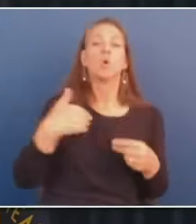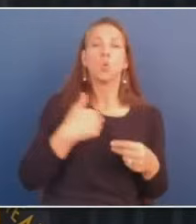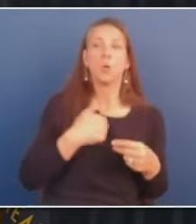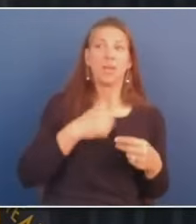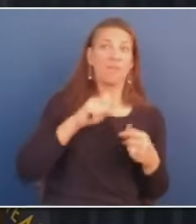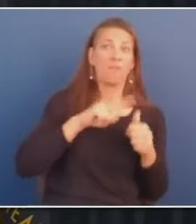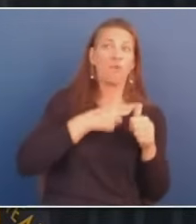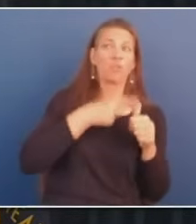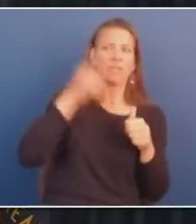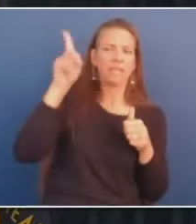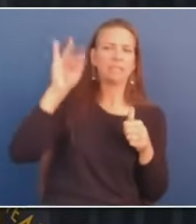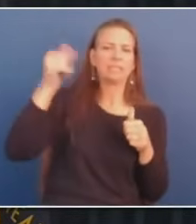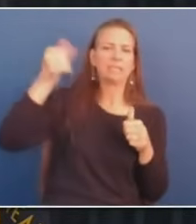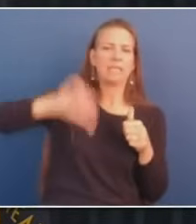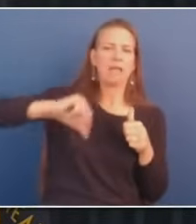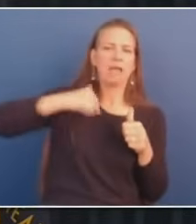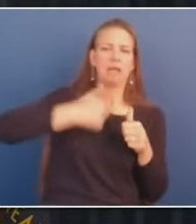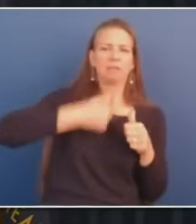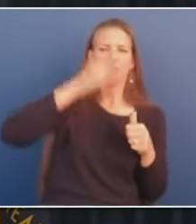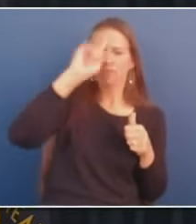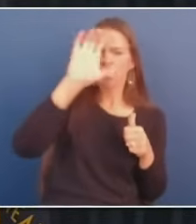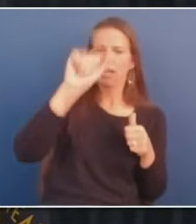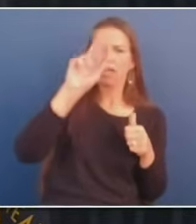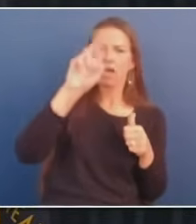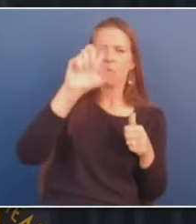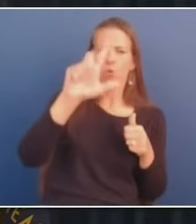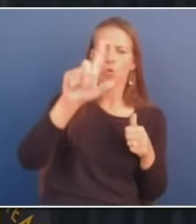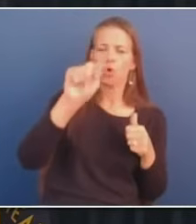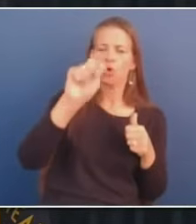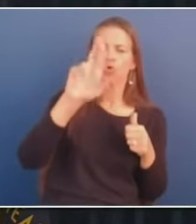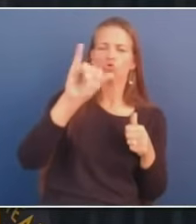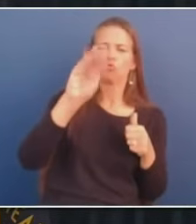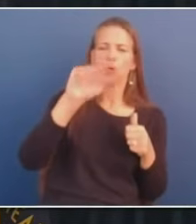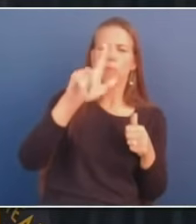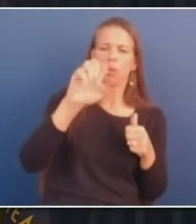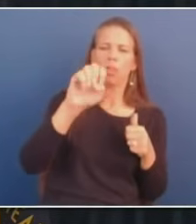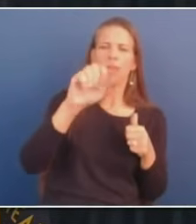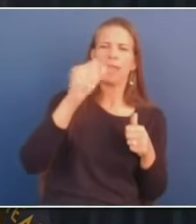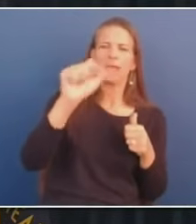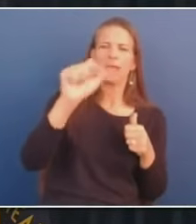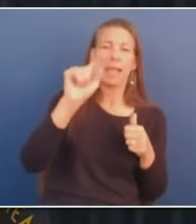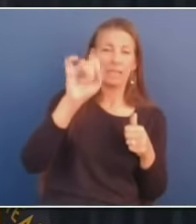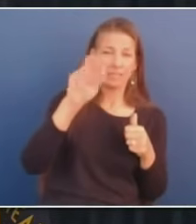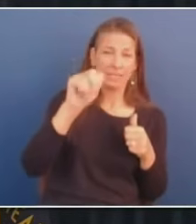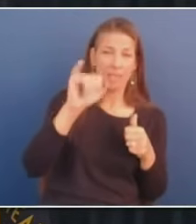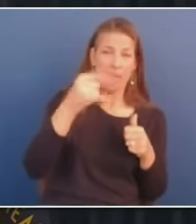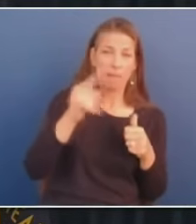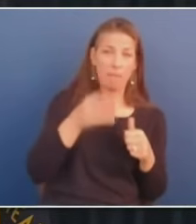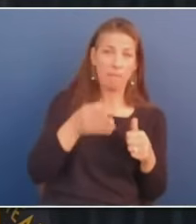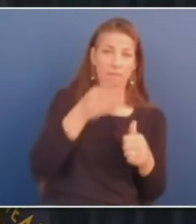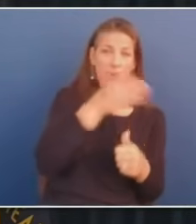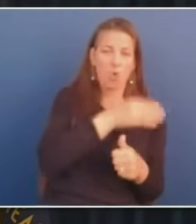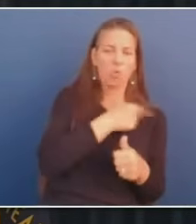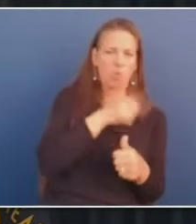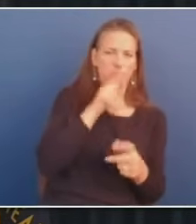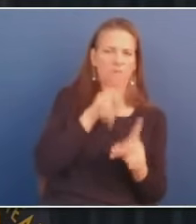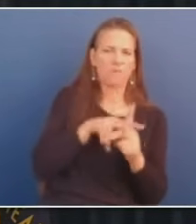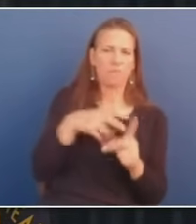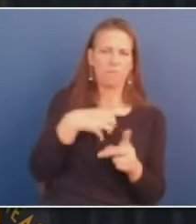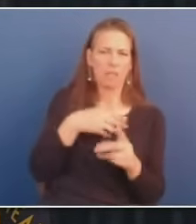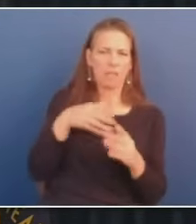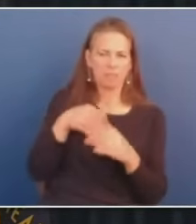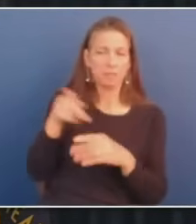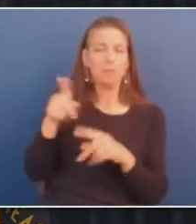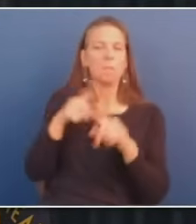the Carroll Trimble Gallatin County event that came before it. We will appeal that, but haven't heard